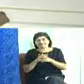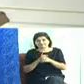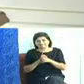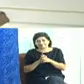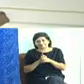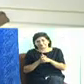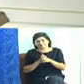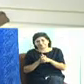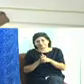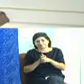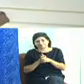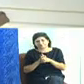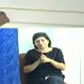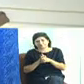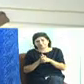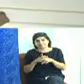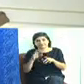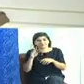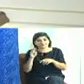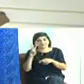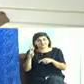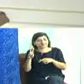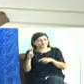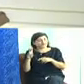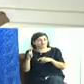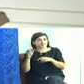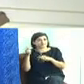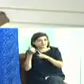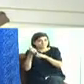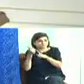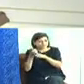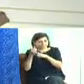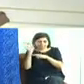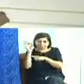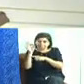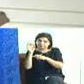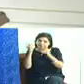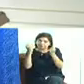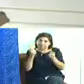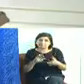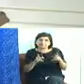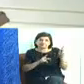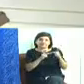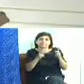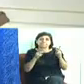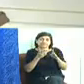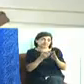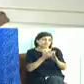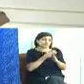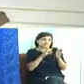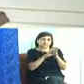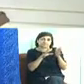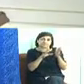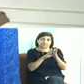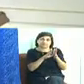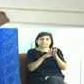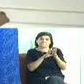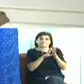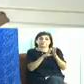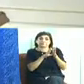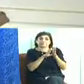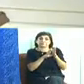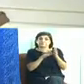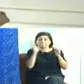Yeah. But Reverend Lindsay himself has served and pastored in many places. As many of you know, he's the former senior pastor of MCC of Las